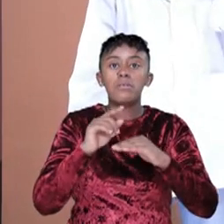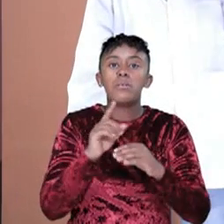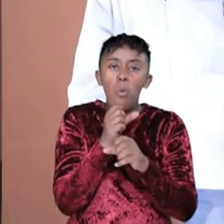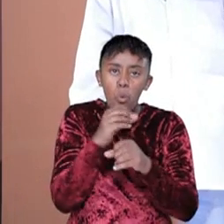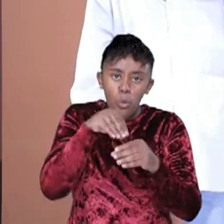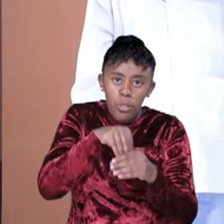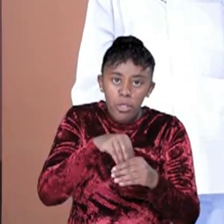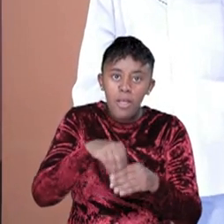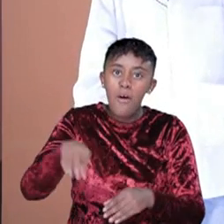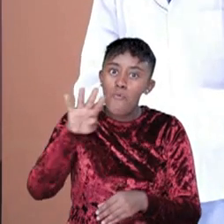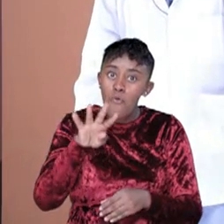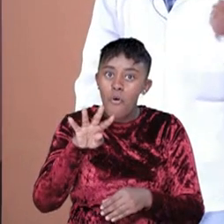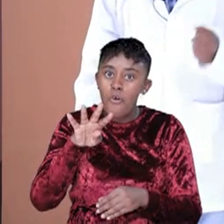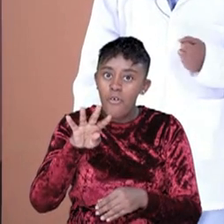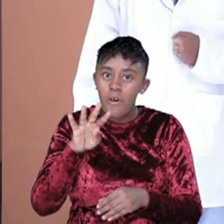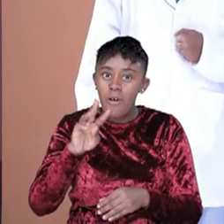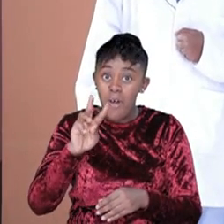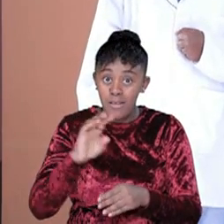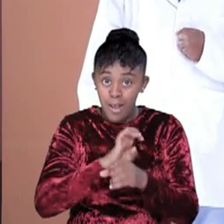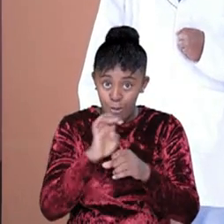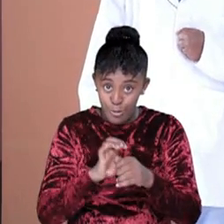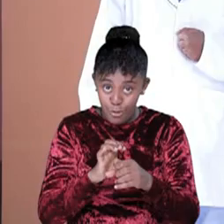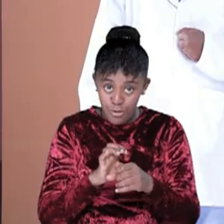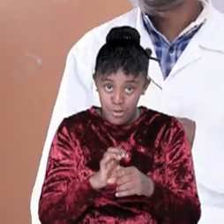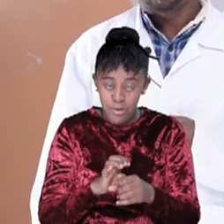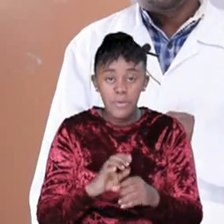silicon contains 4 valence electrons.